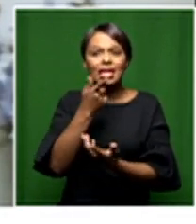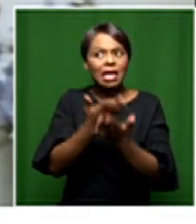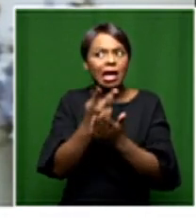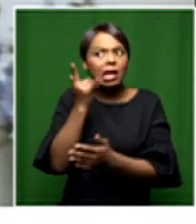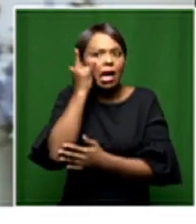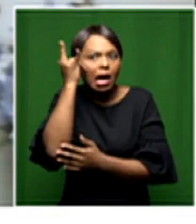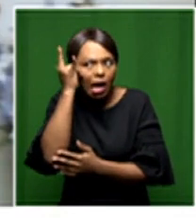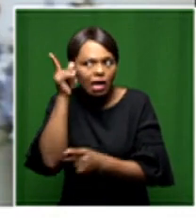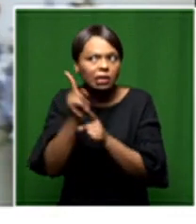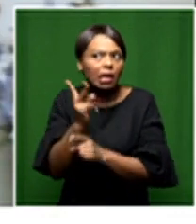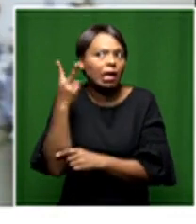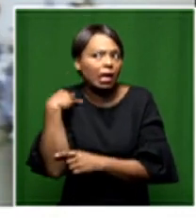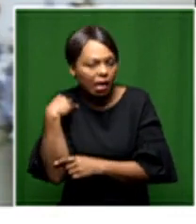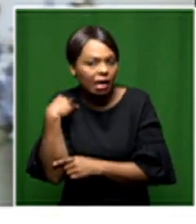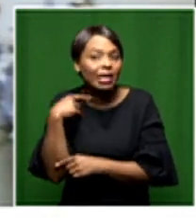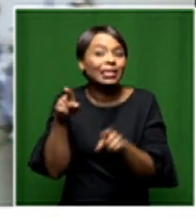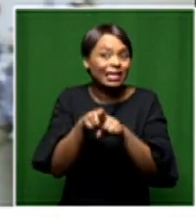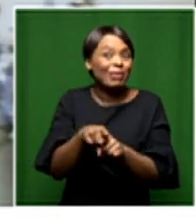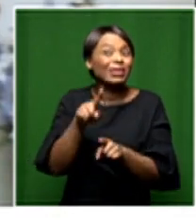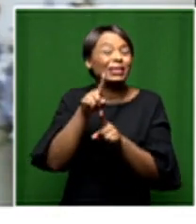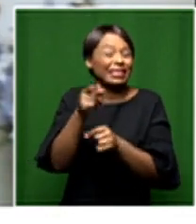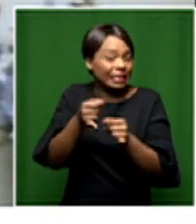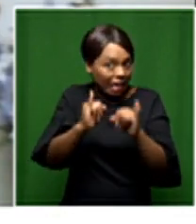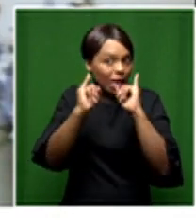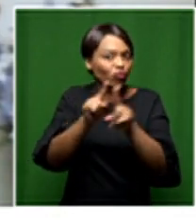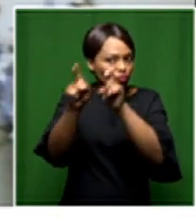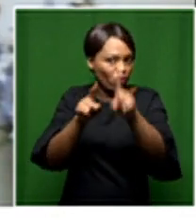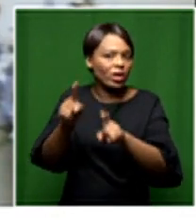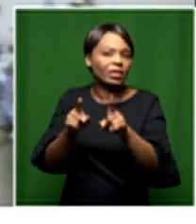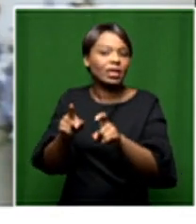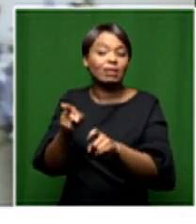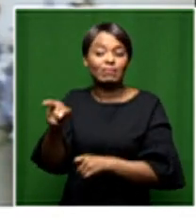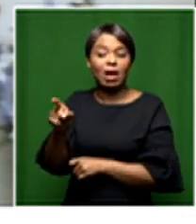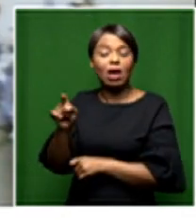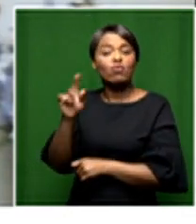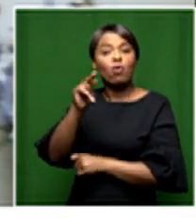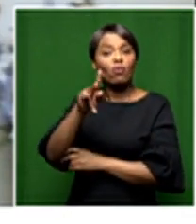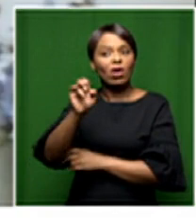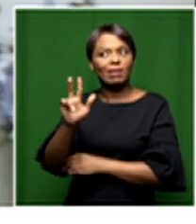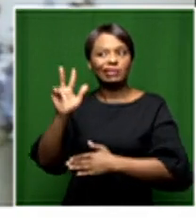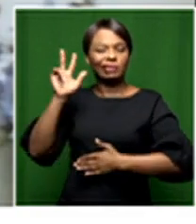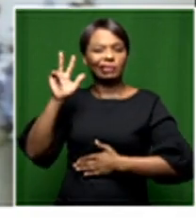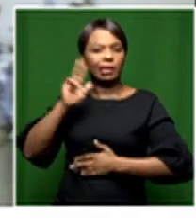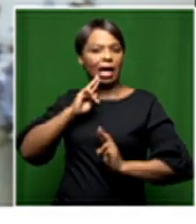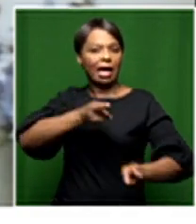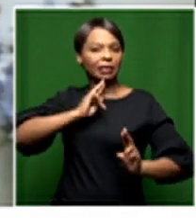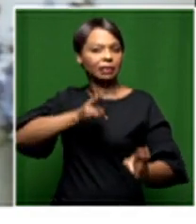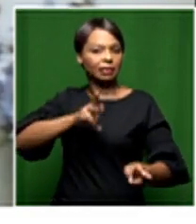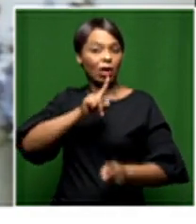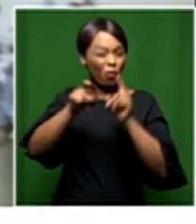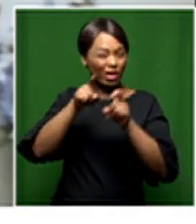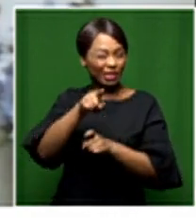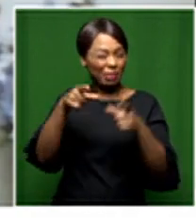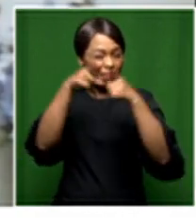embarrassing and very serious questions, which will have to be answered under oath. And there are also some indications